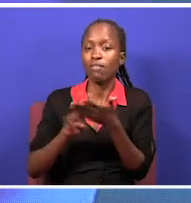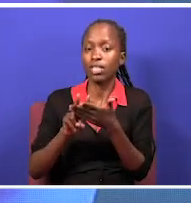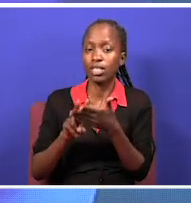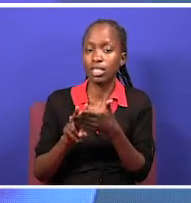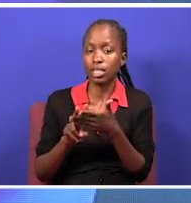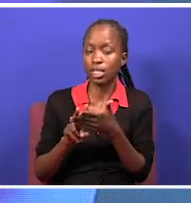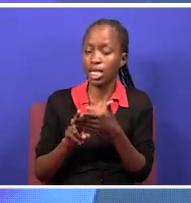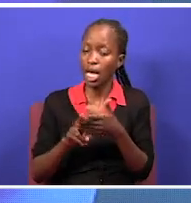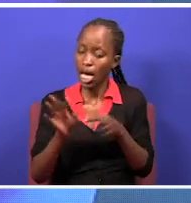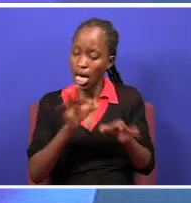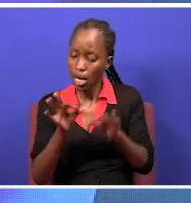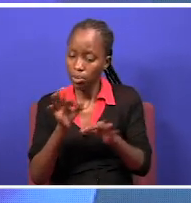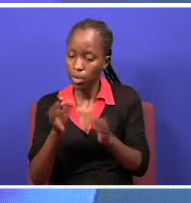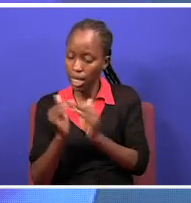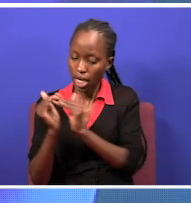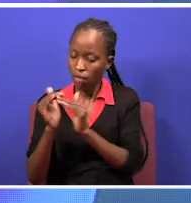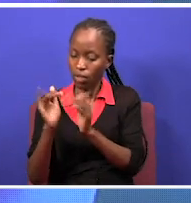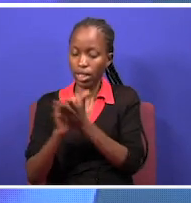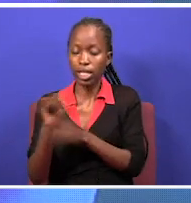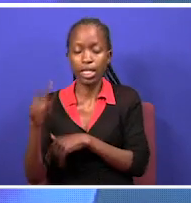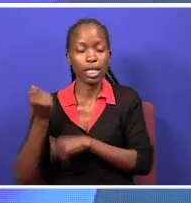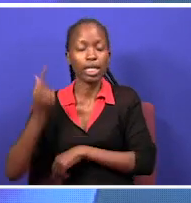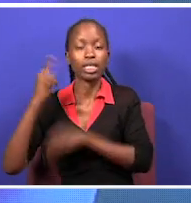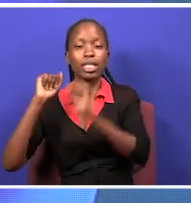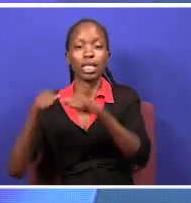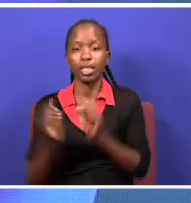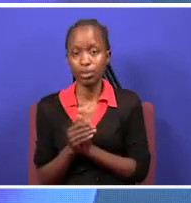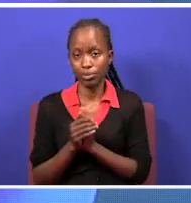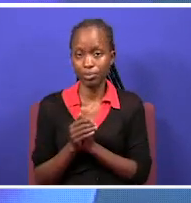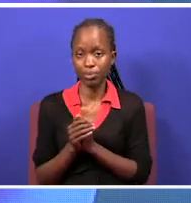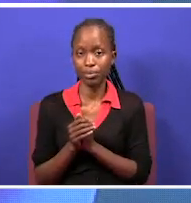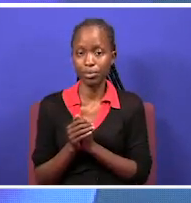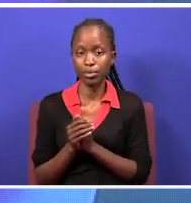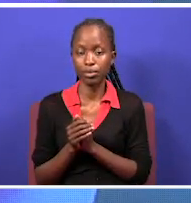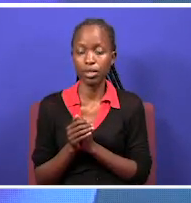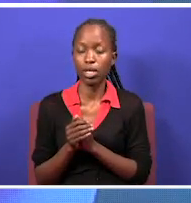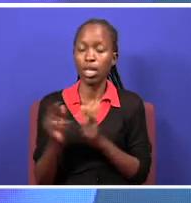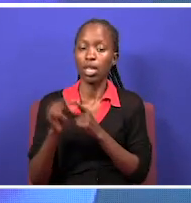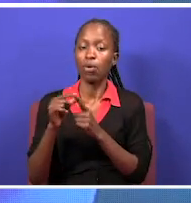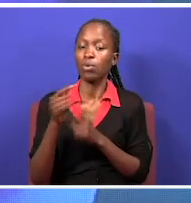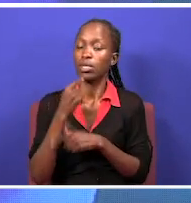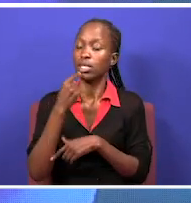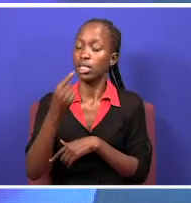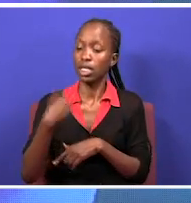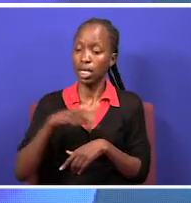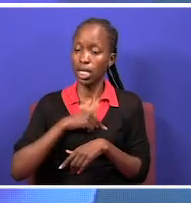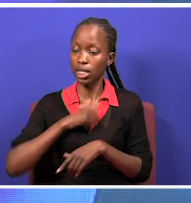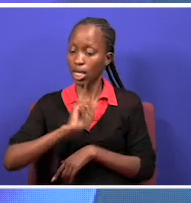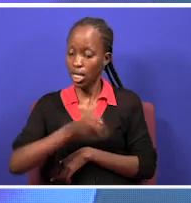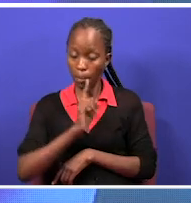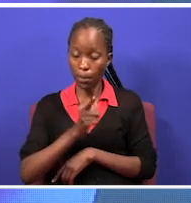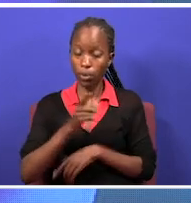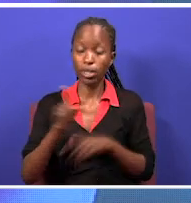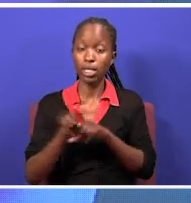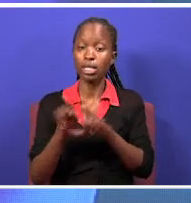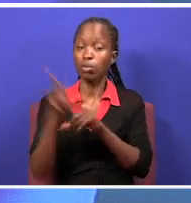his language, in a way he can understand. The word is telling us rebuking. The word of God